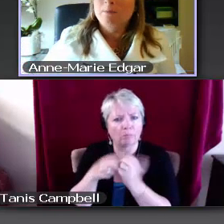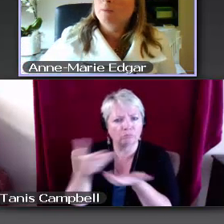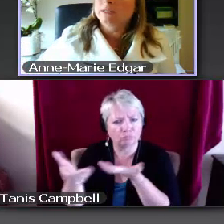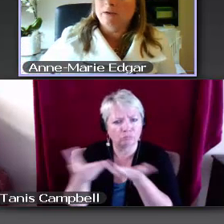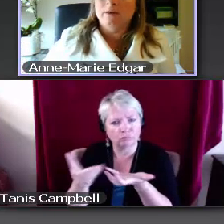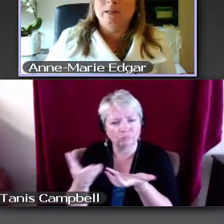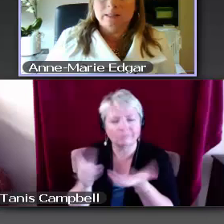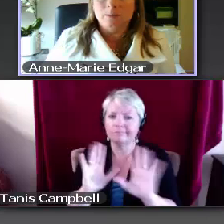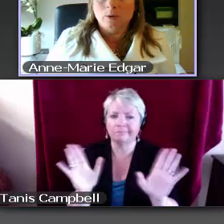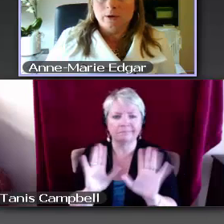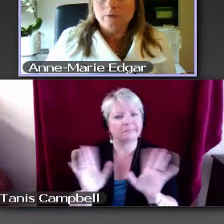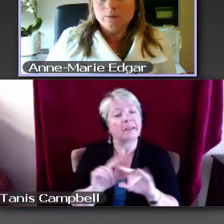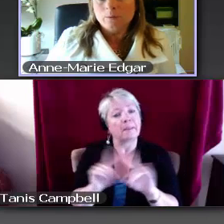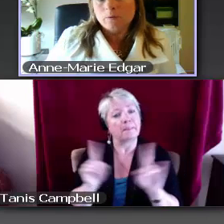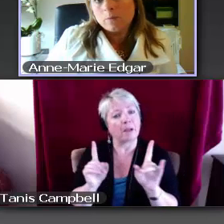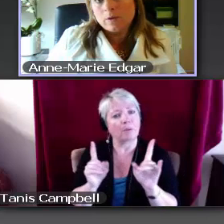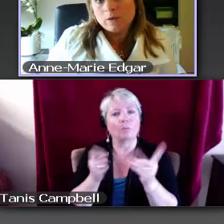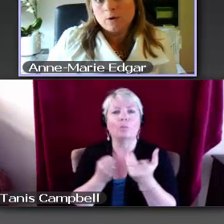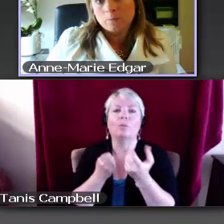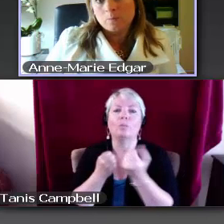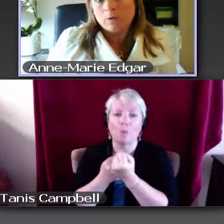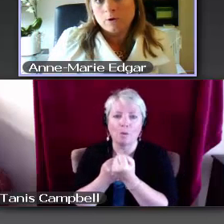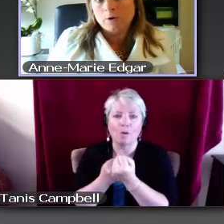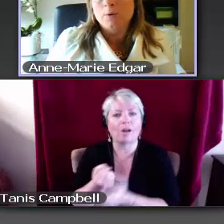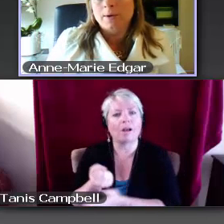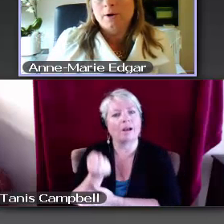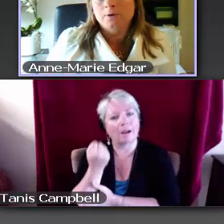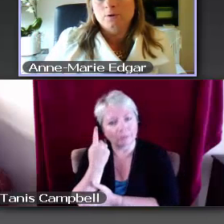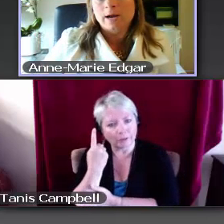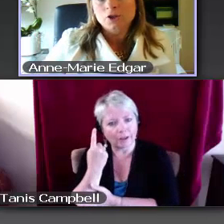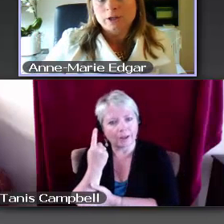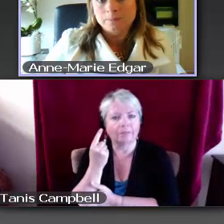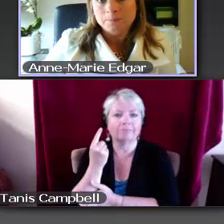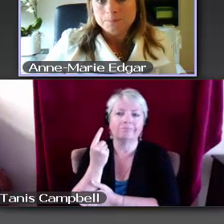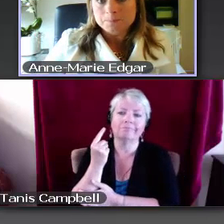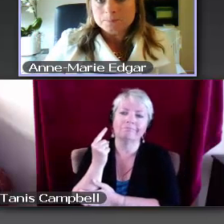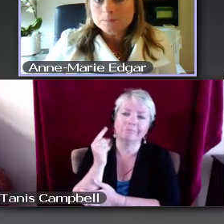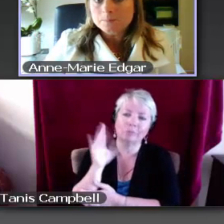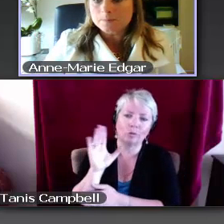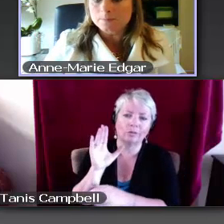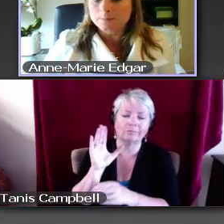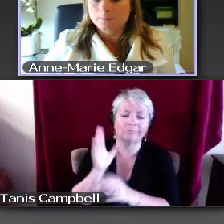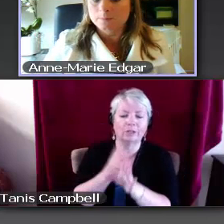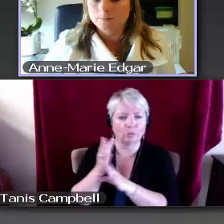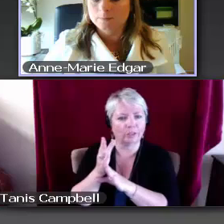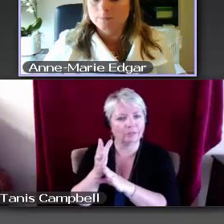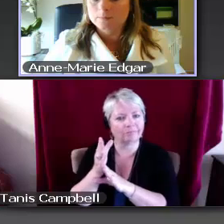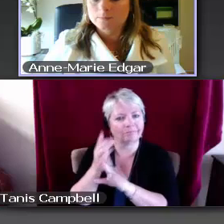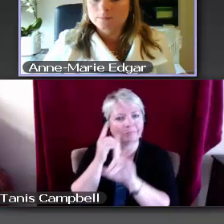thing, but we're definitely supportive with your career direction.